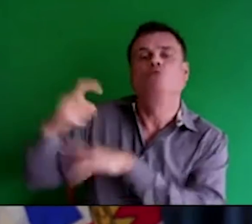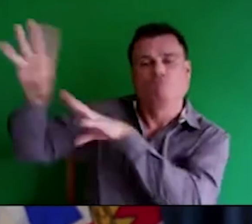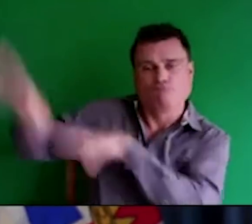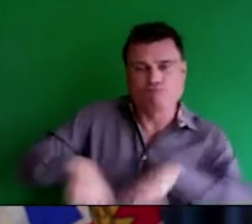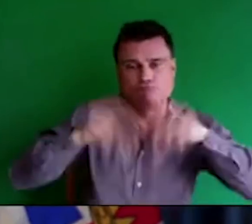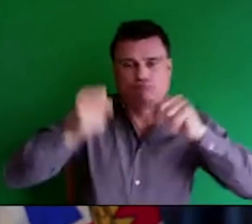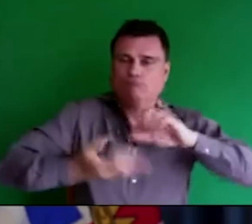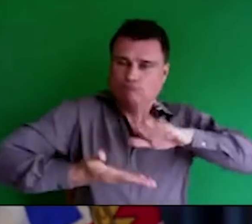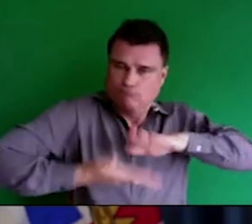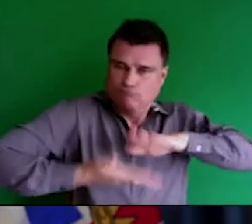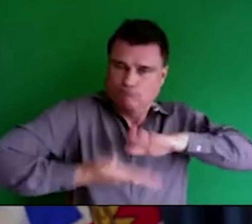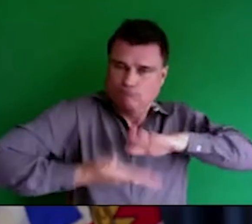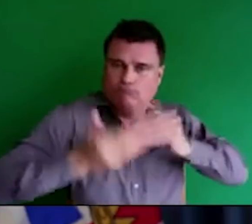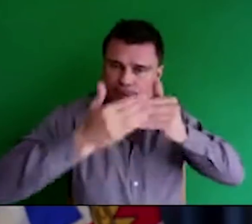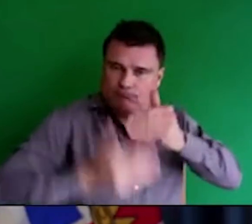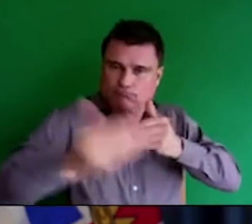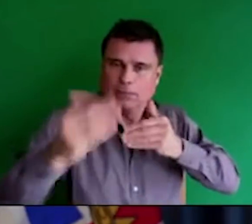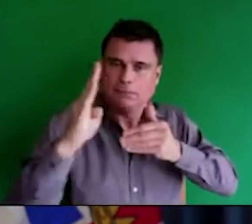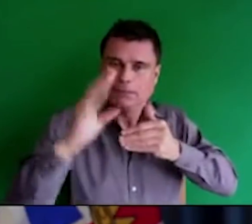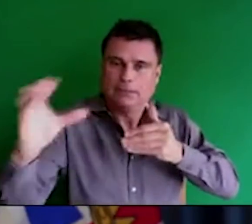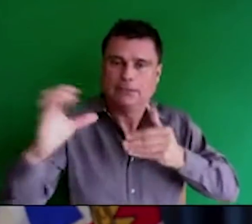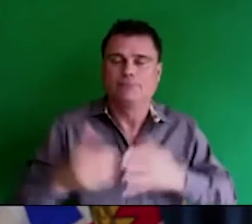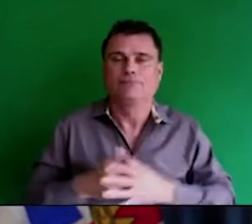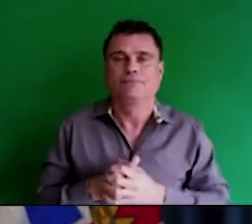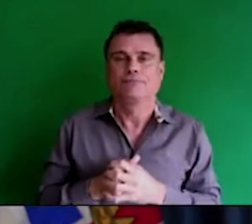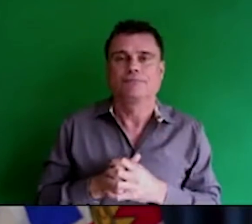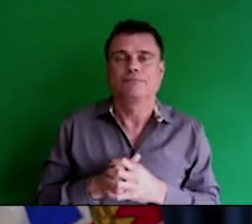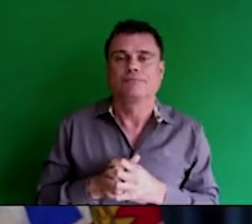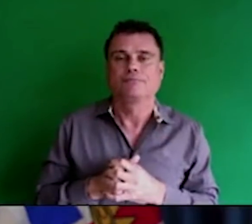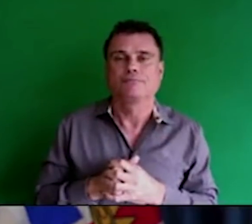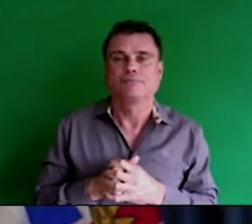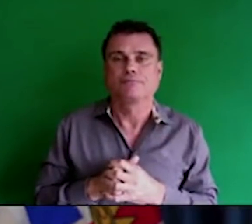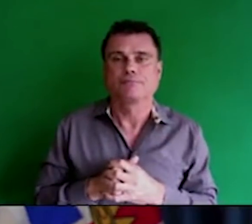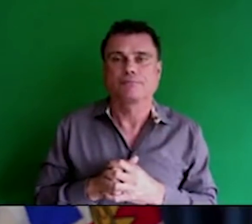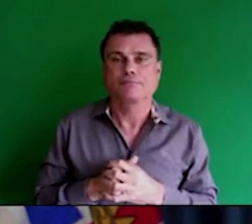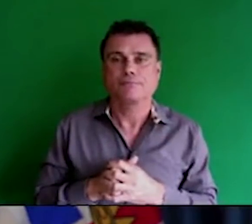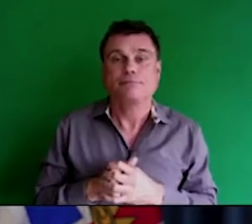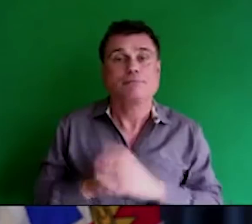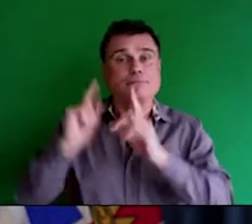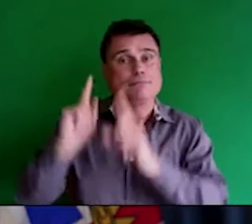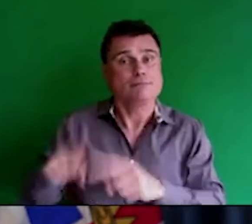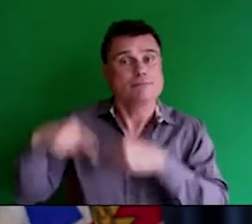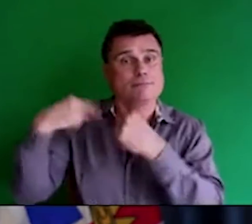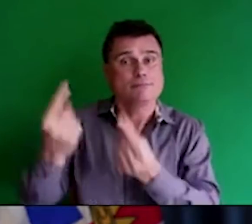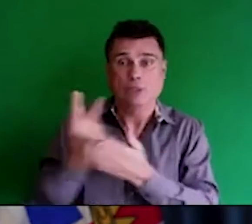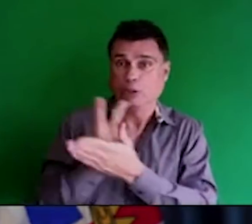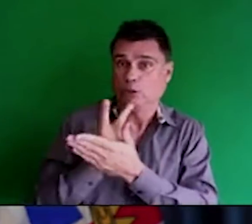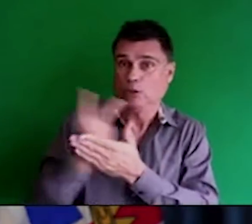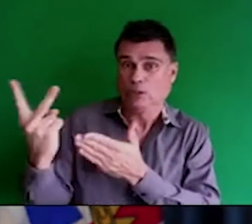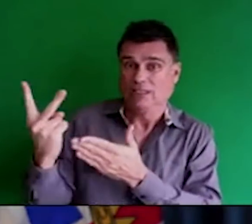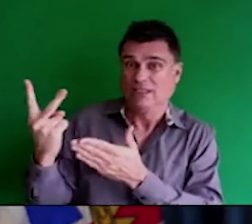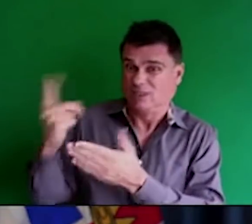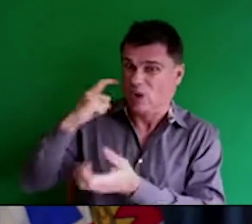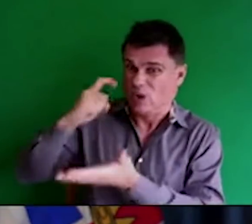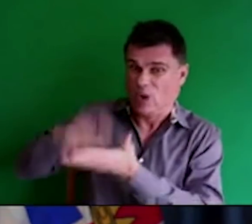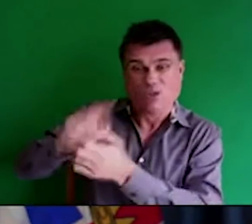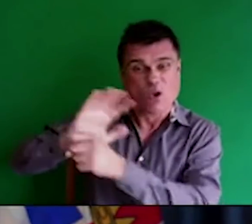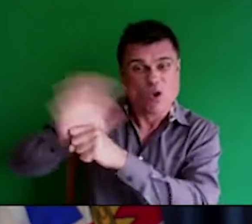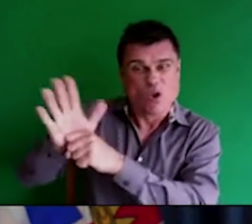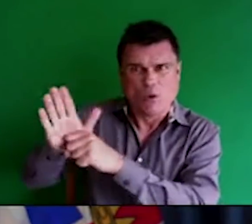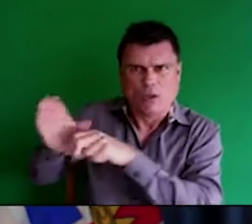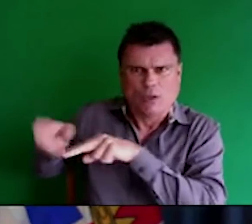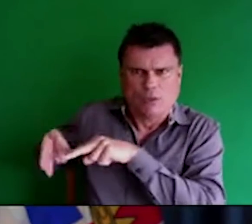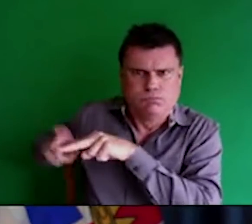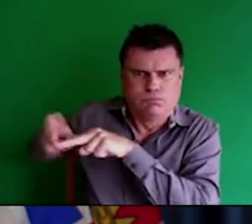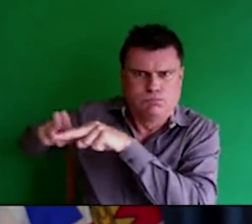ahead. In the last 2 weeks, we've seen a dangerous increase in COVID-19 cases, particularly in the Lower